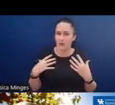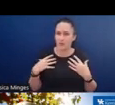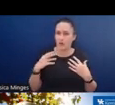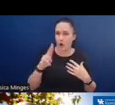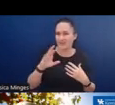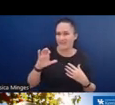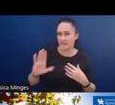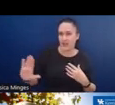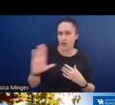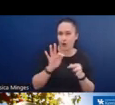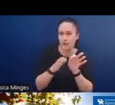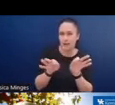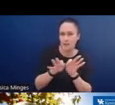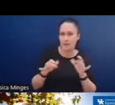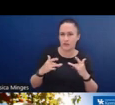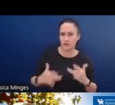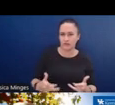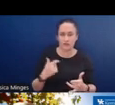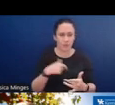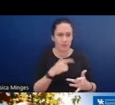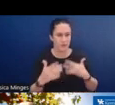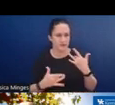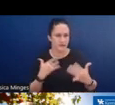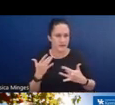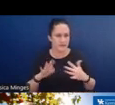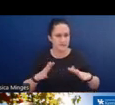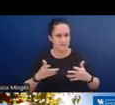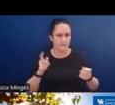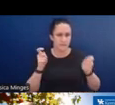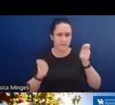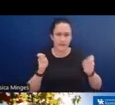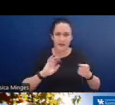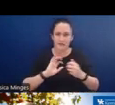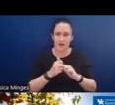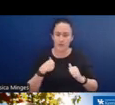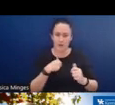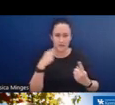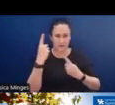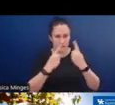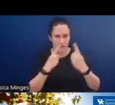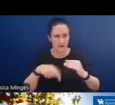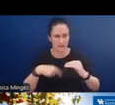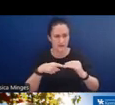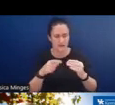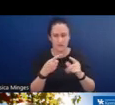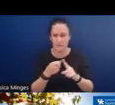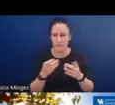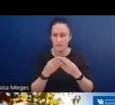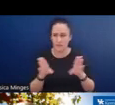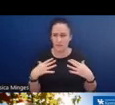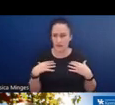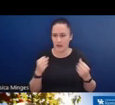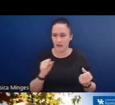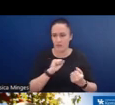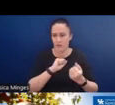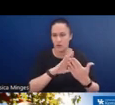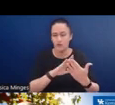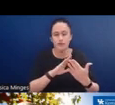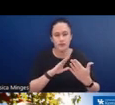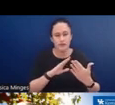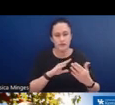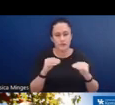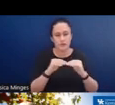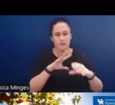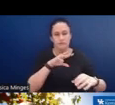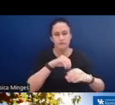So we were excited to kind of change the way that we were thinking about this from a public health approach, to